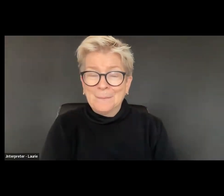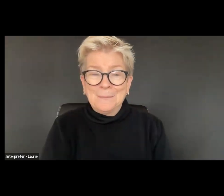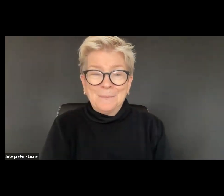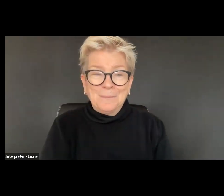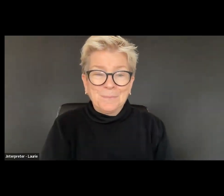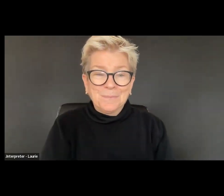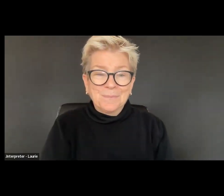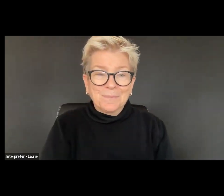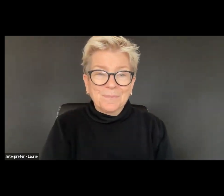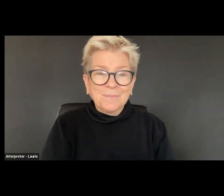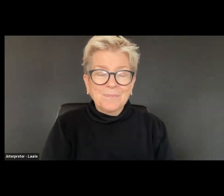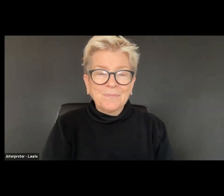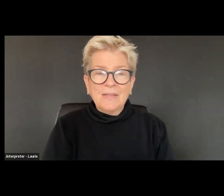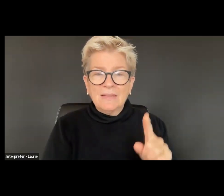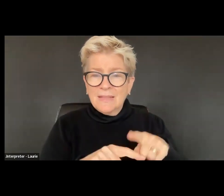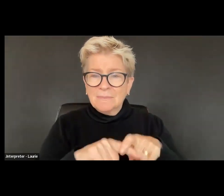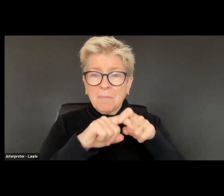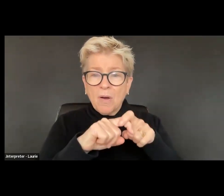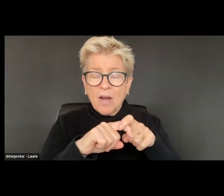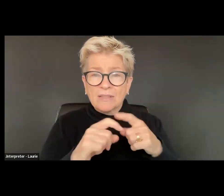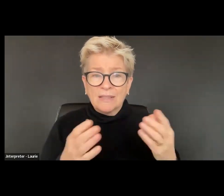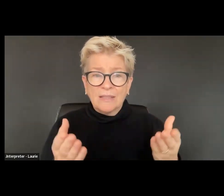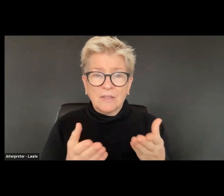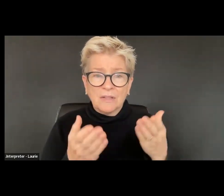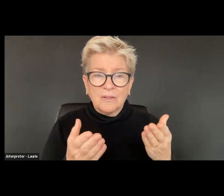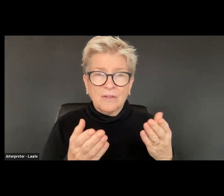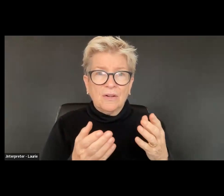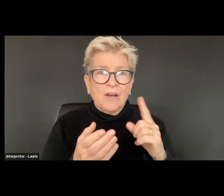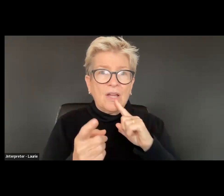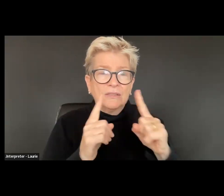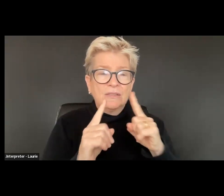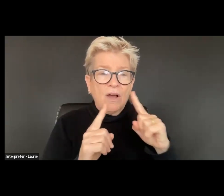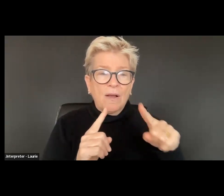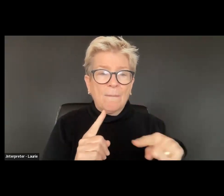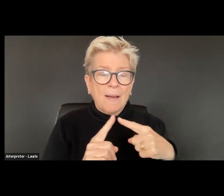So let's pause here and talk about